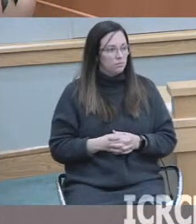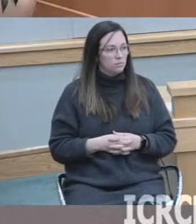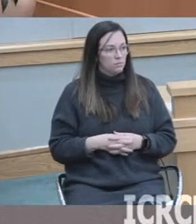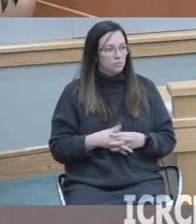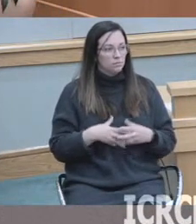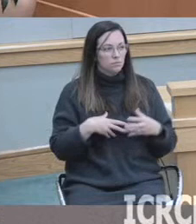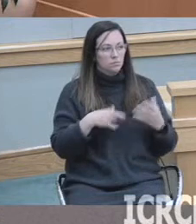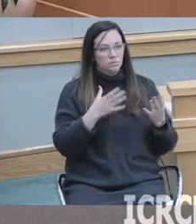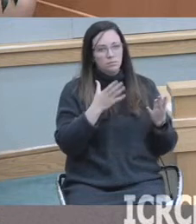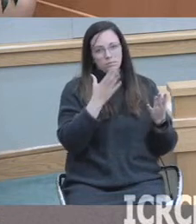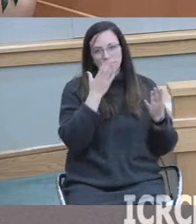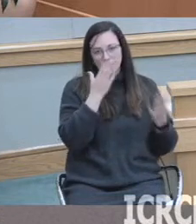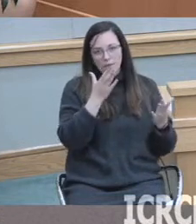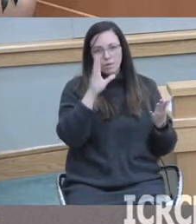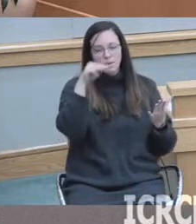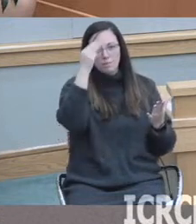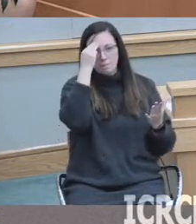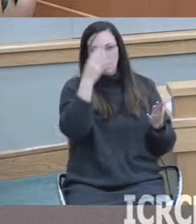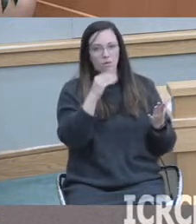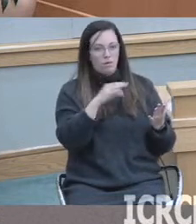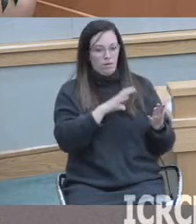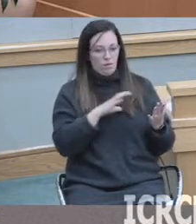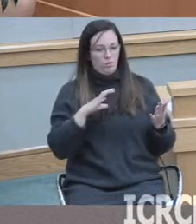Thank you. Mayor and Council, I wanted to